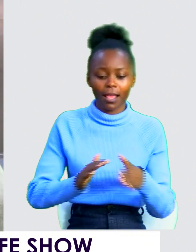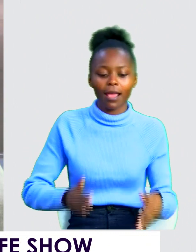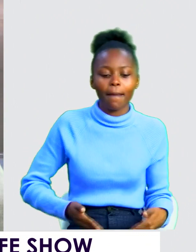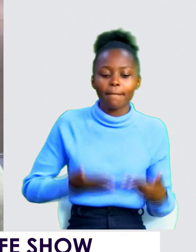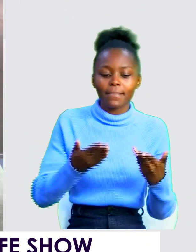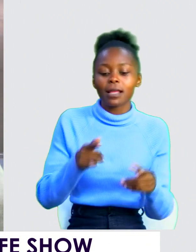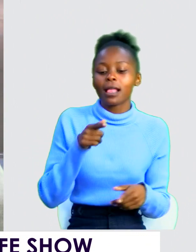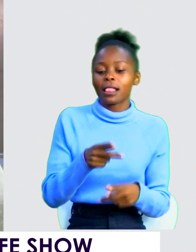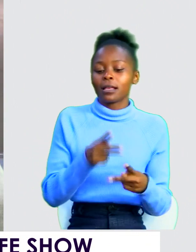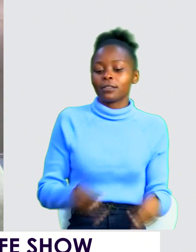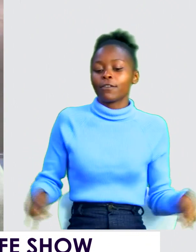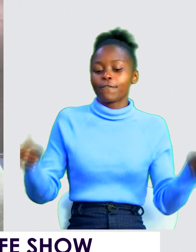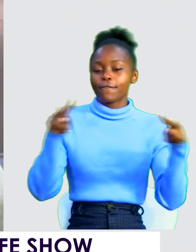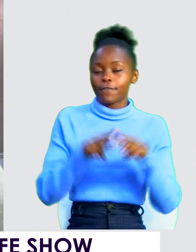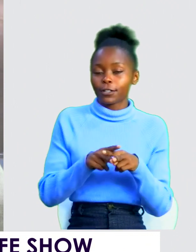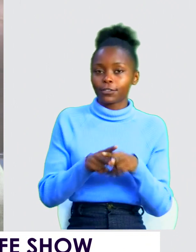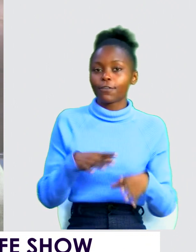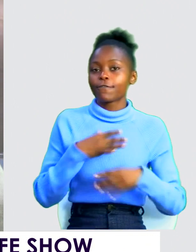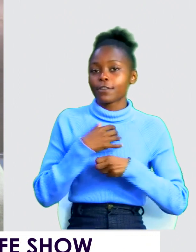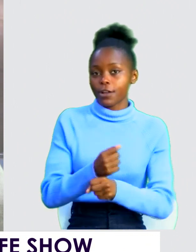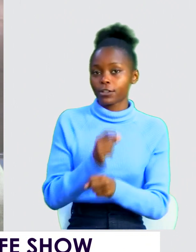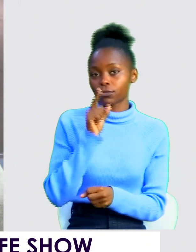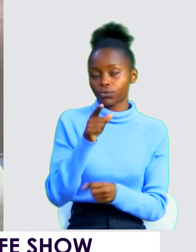of courage to you.